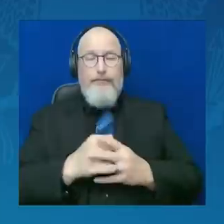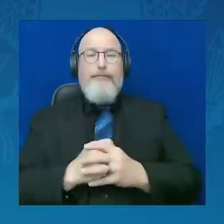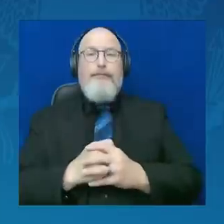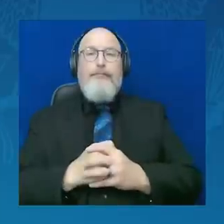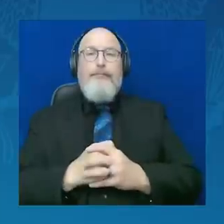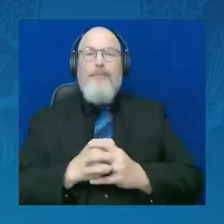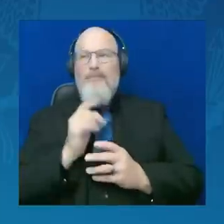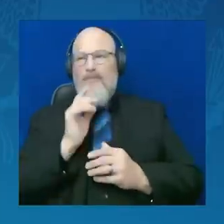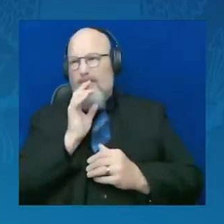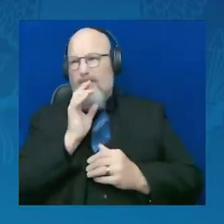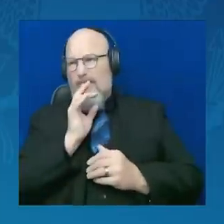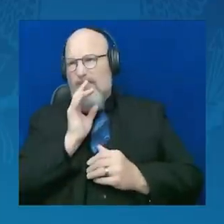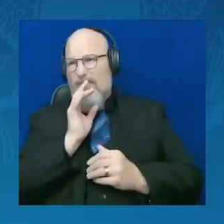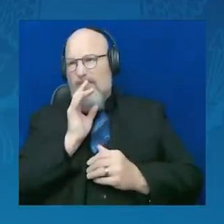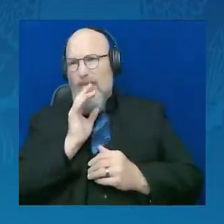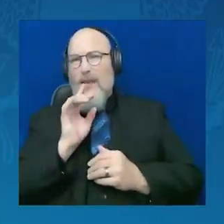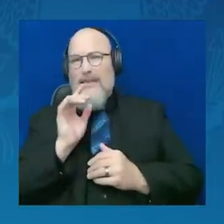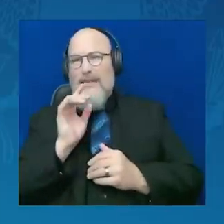to the Polish president.